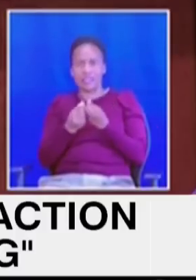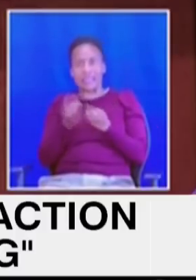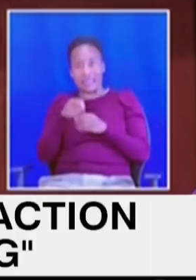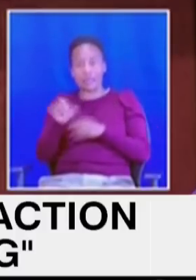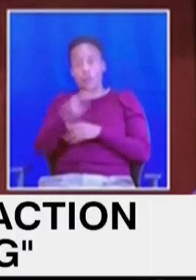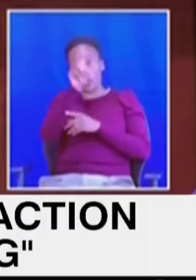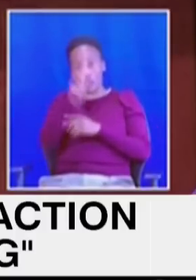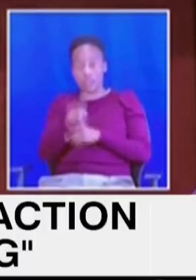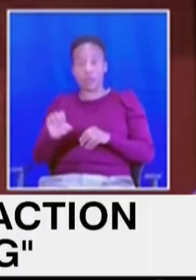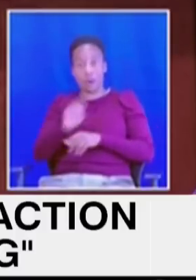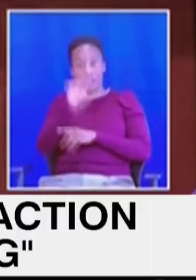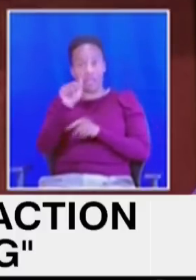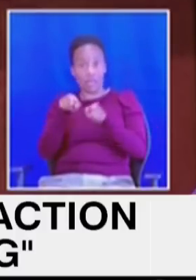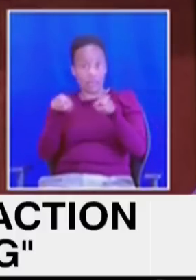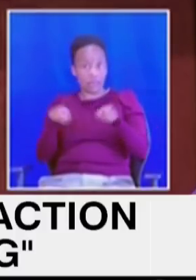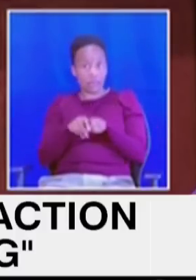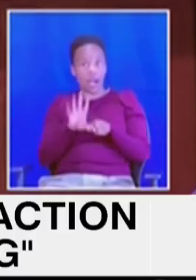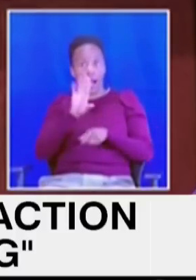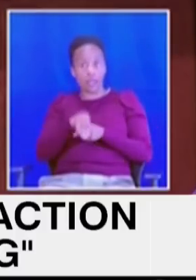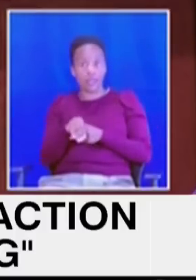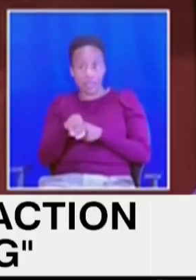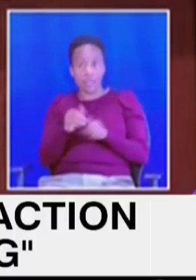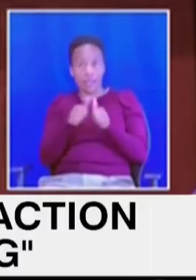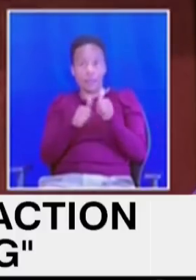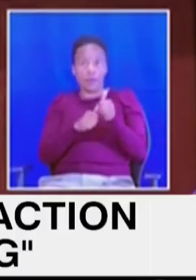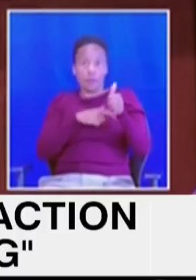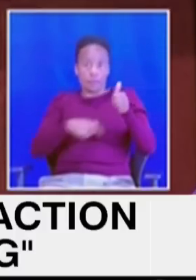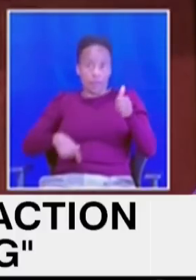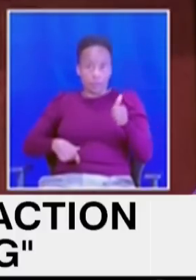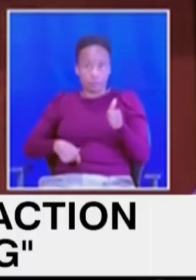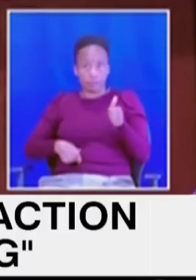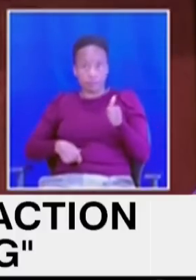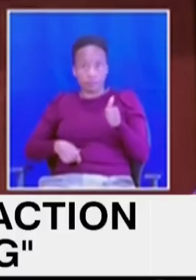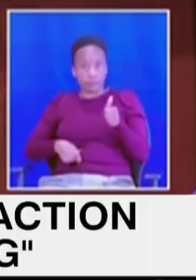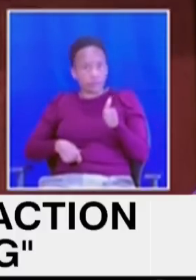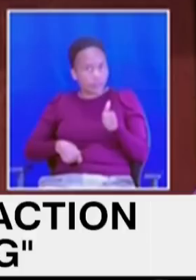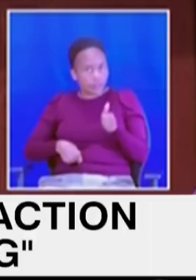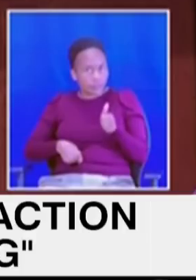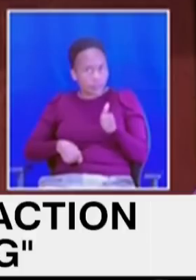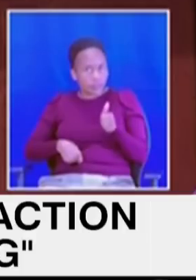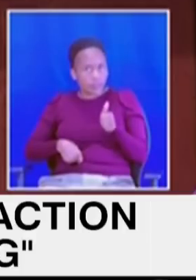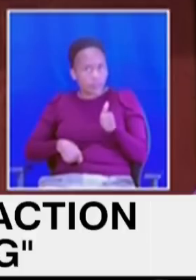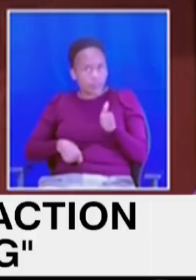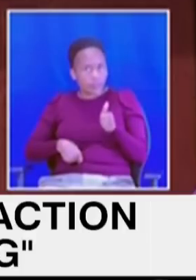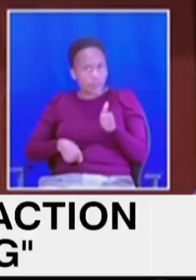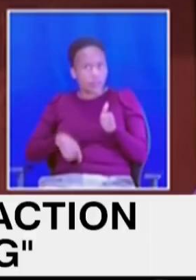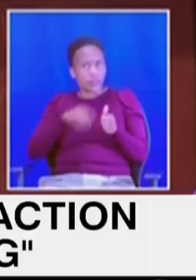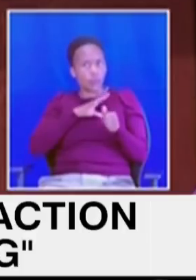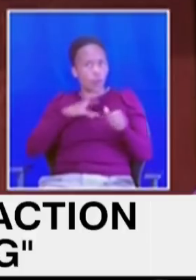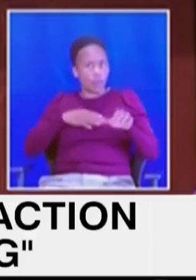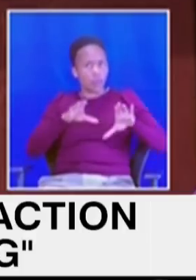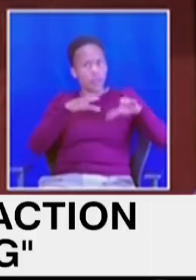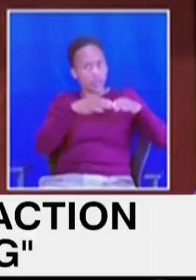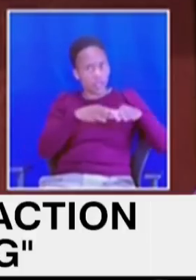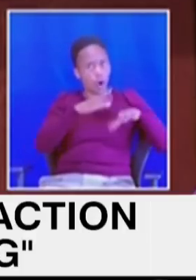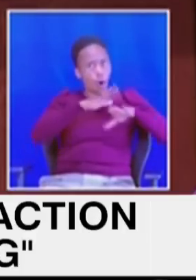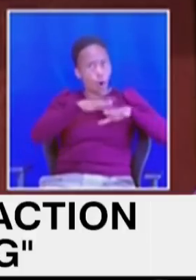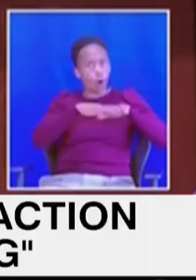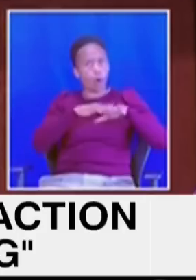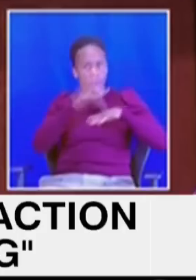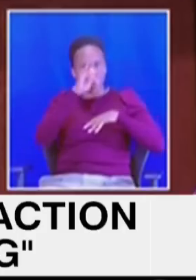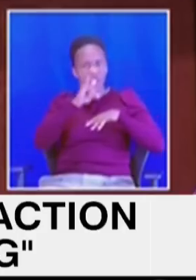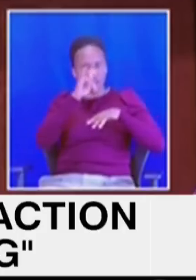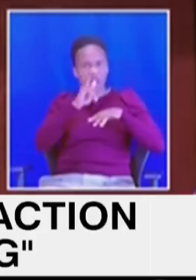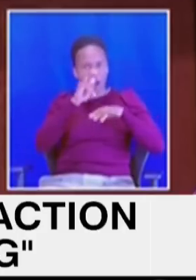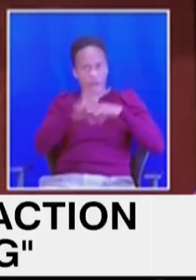asking, Deputy President. Now, you've mentioned that in your role as the chair of the Cabinet Committee on Justice, Crime Prevention and Security that you will